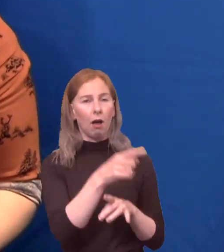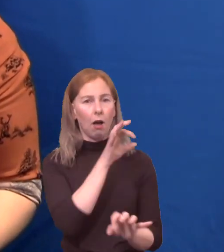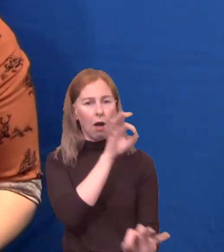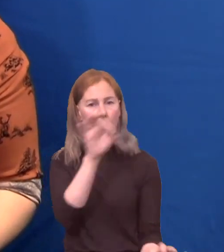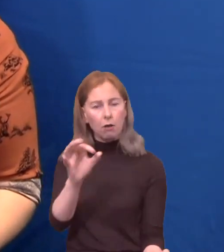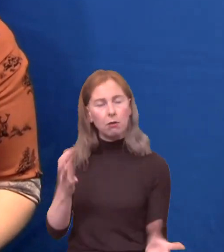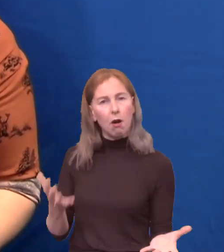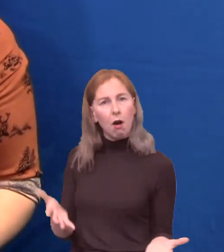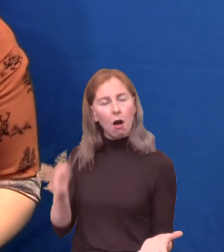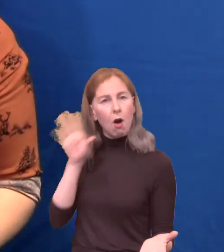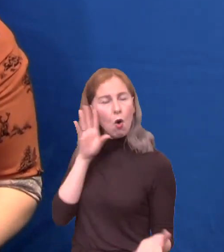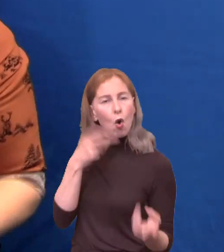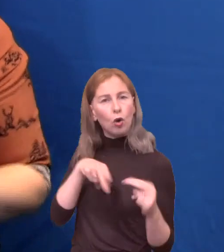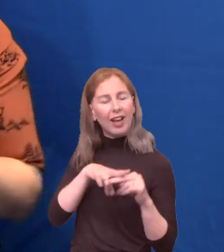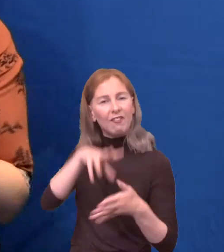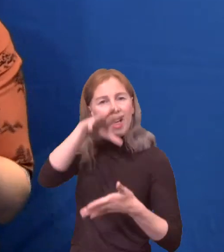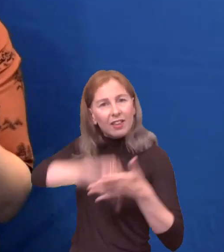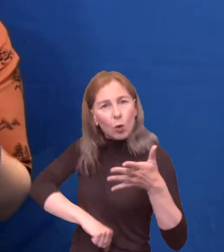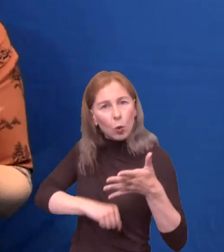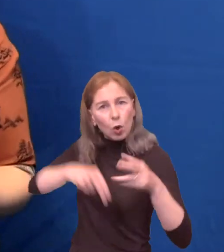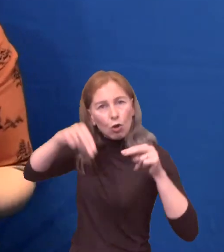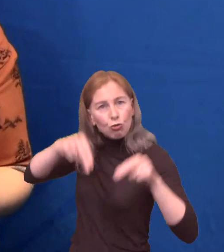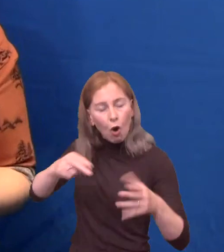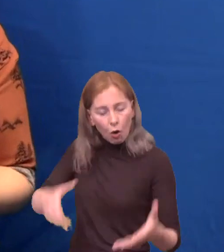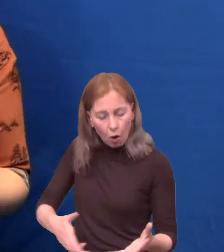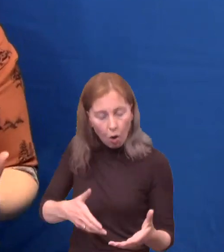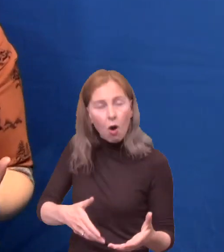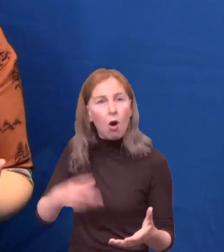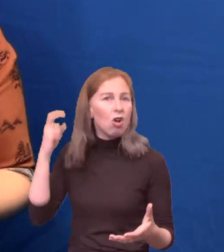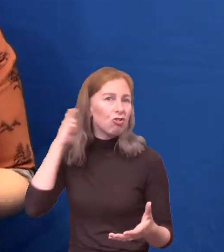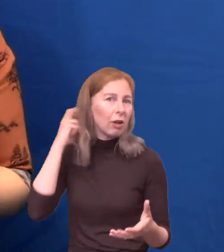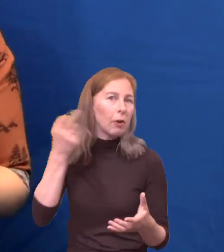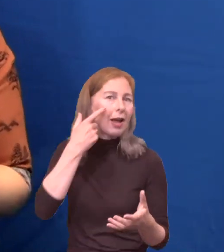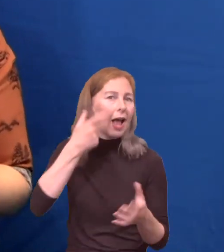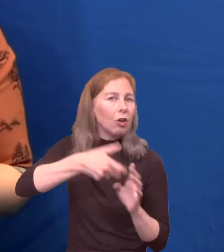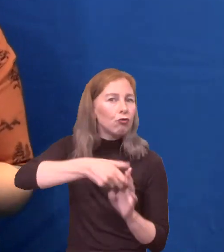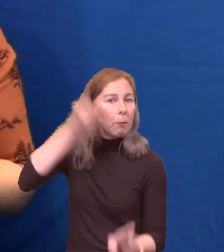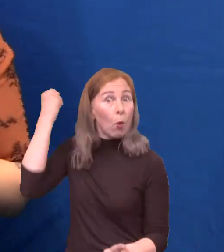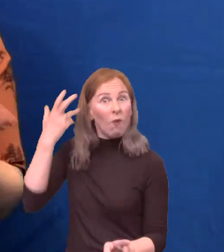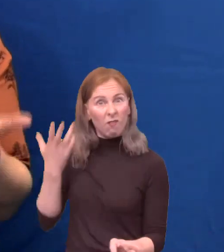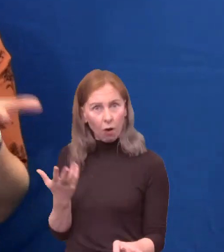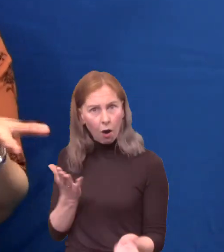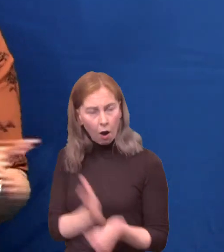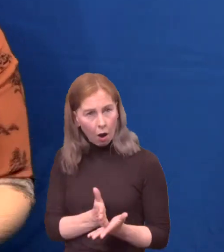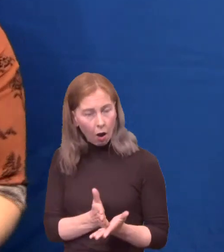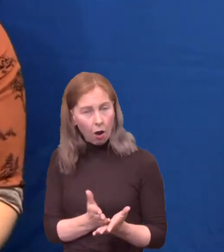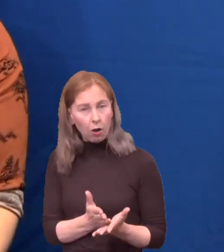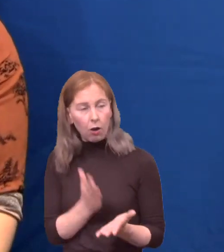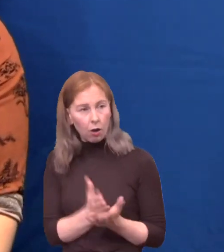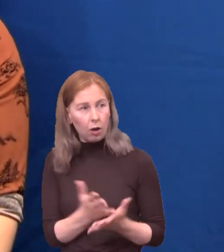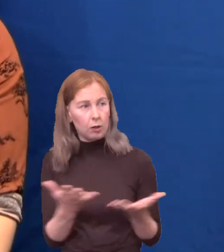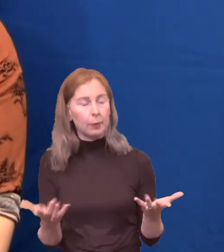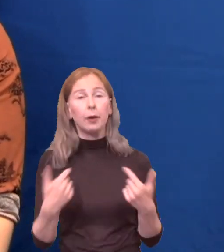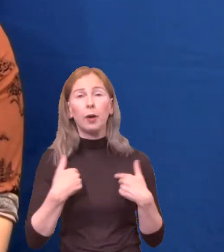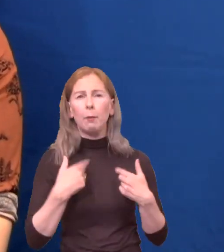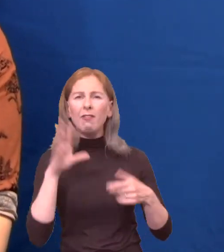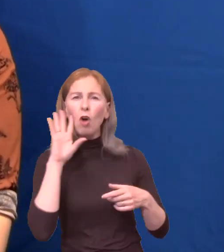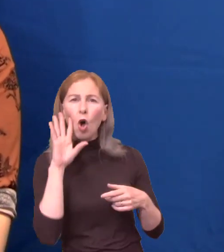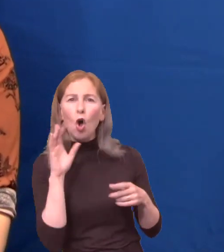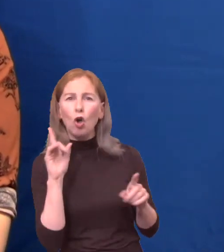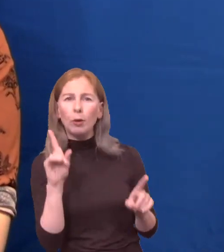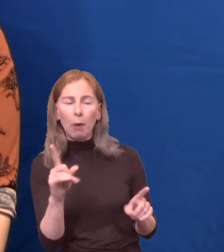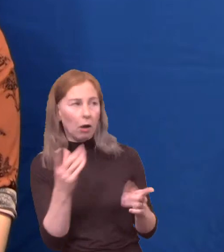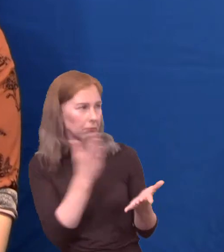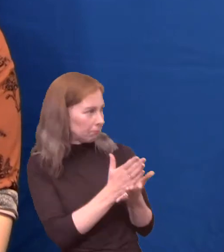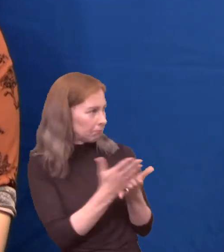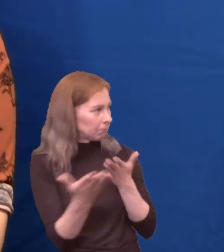in Surrey? So this is something we've heard about in terms of intelligence, but I'm not sure. Again, Michael Holly might be able to go into more detail how